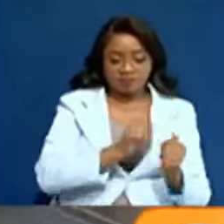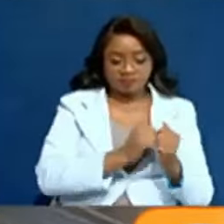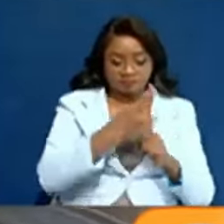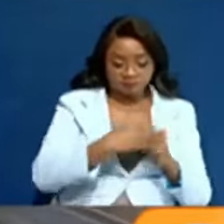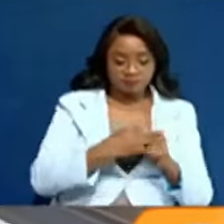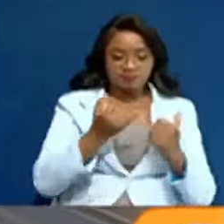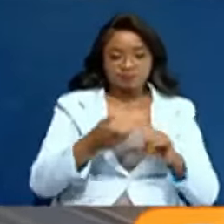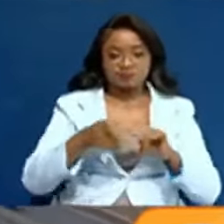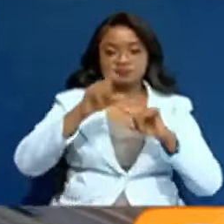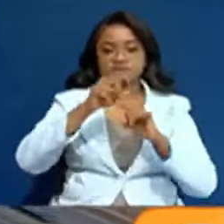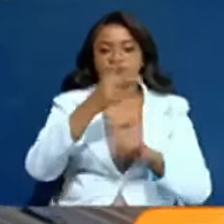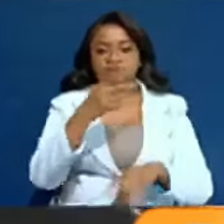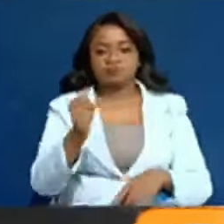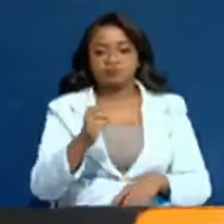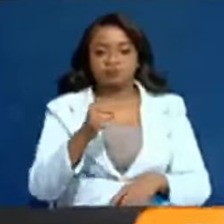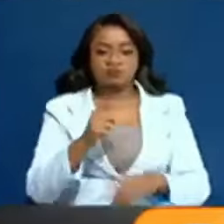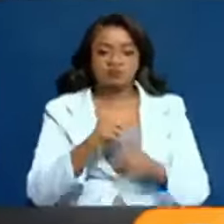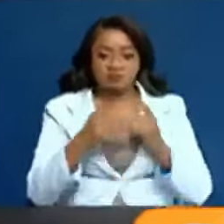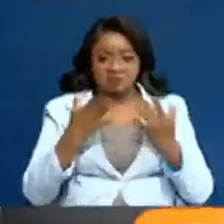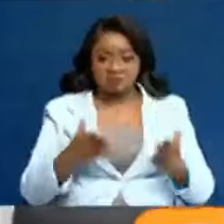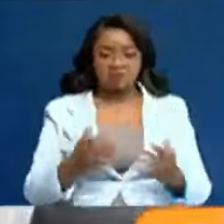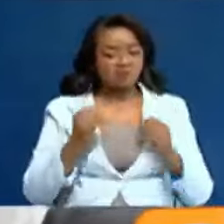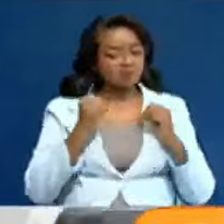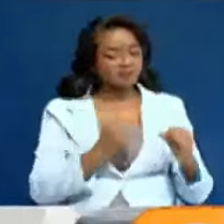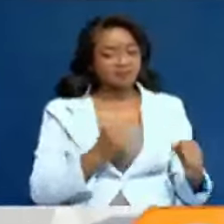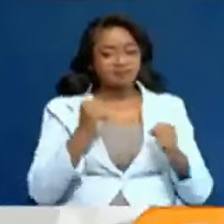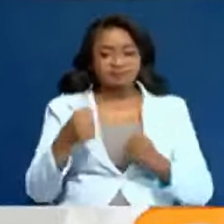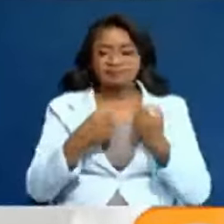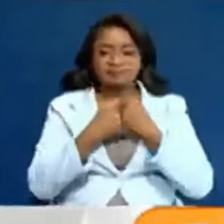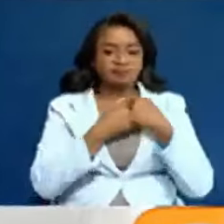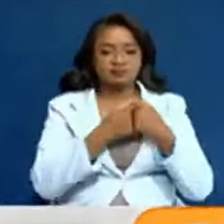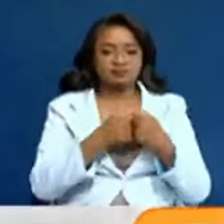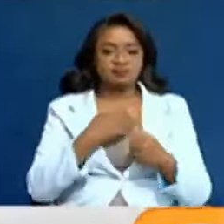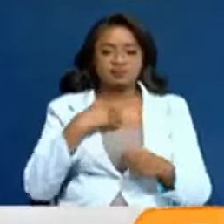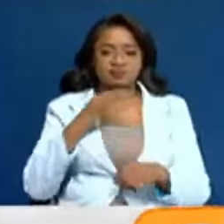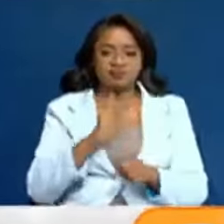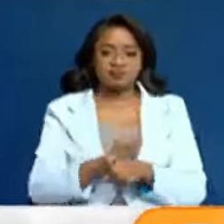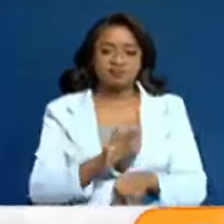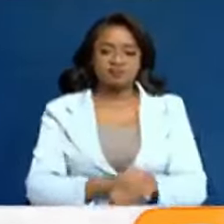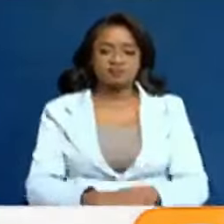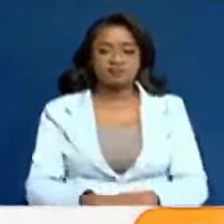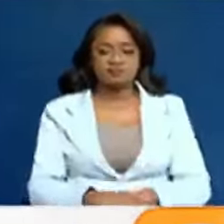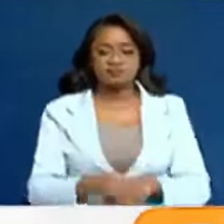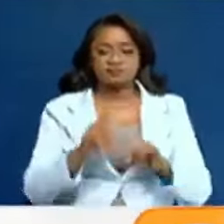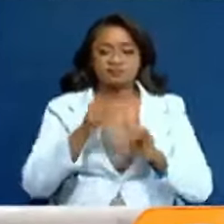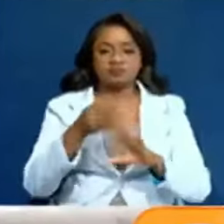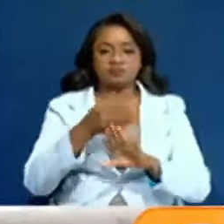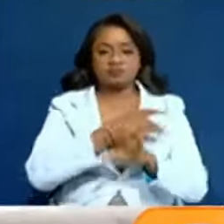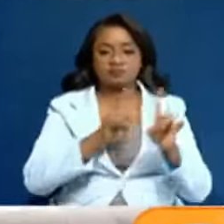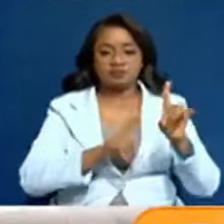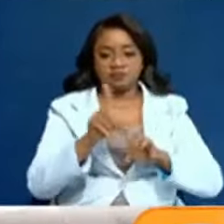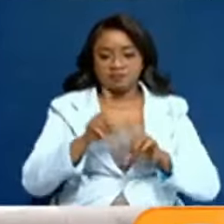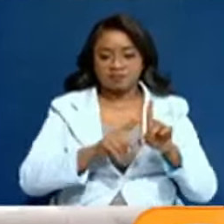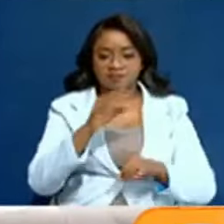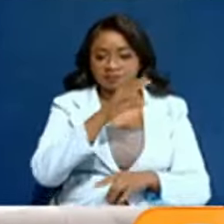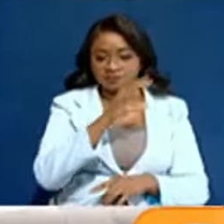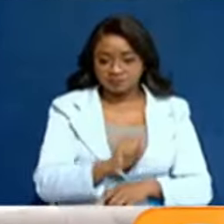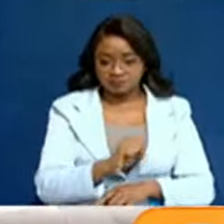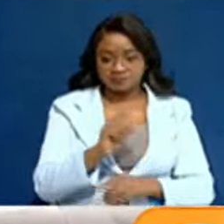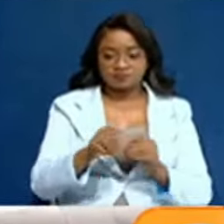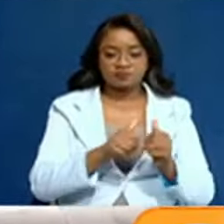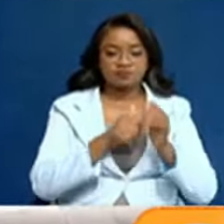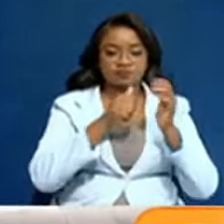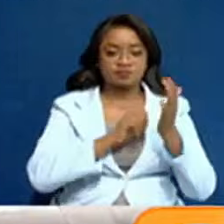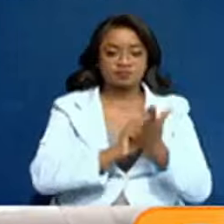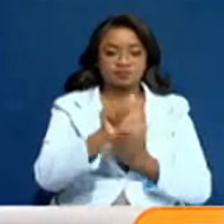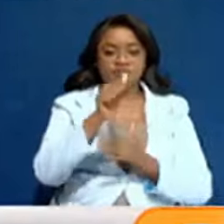at a time when the country is grappling with challenges of high cost of living. Former Transport Cabinet Secretary Kipchumba Murkomen gazetted the